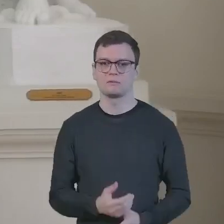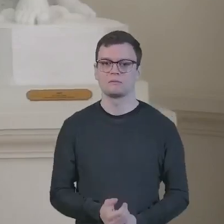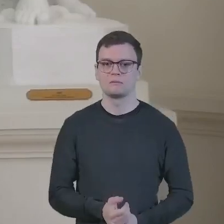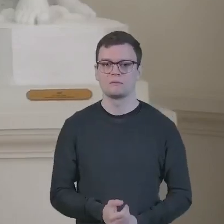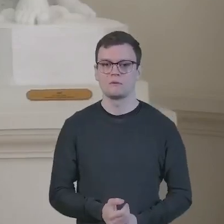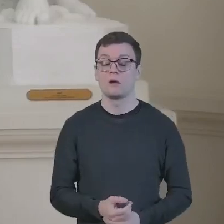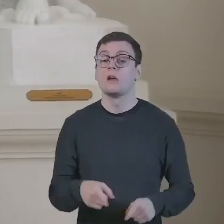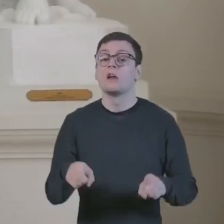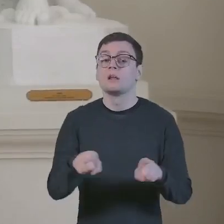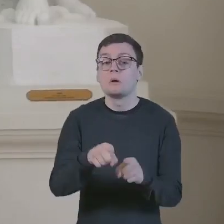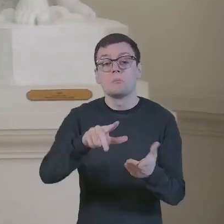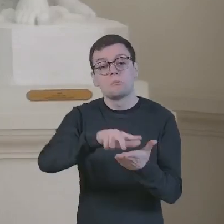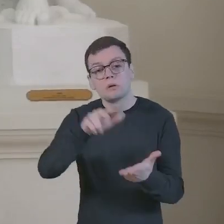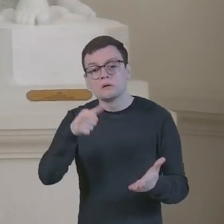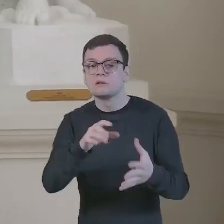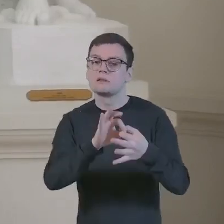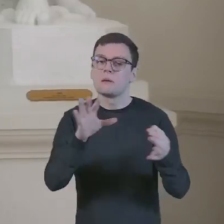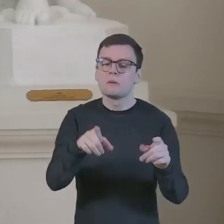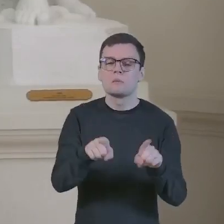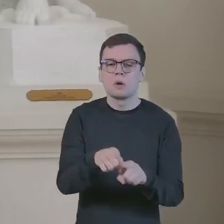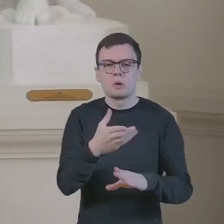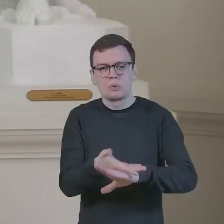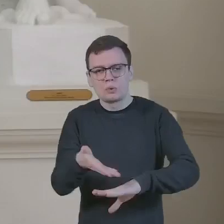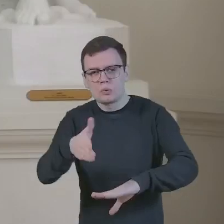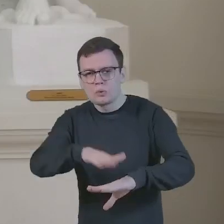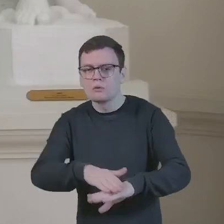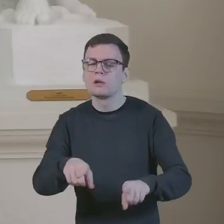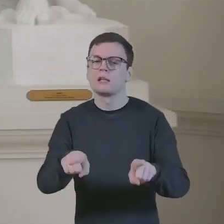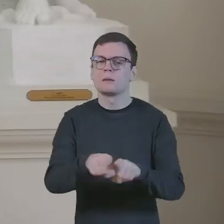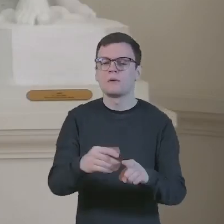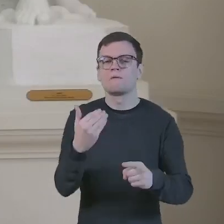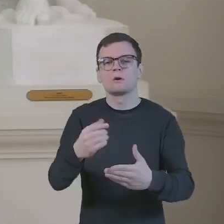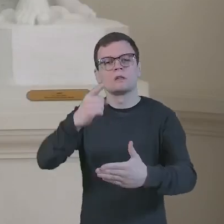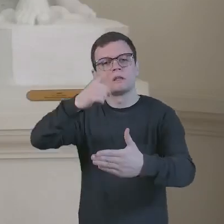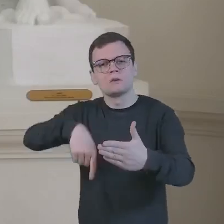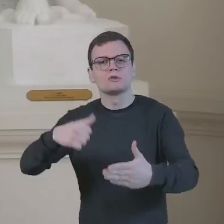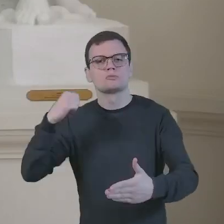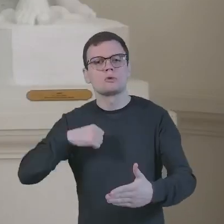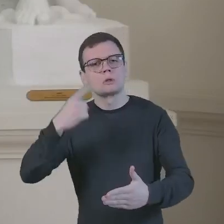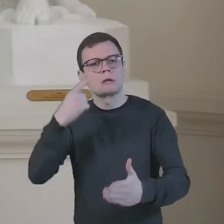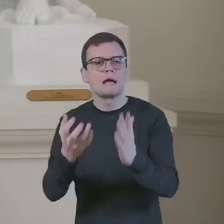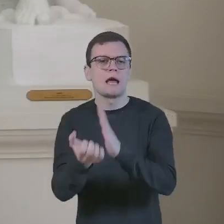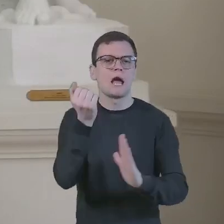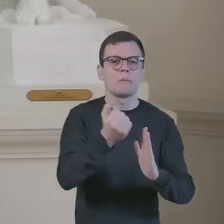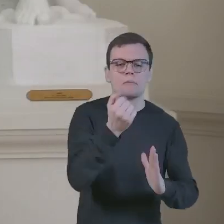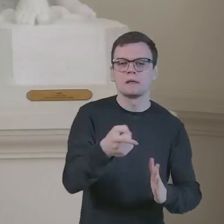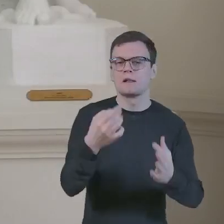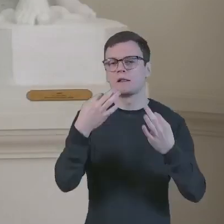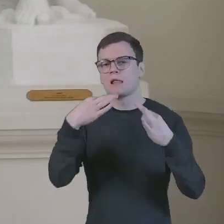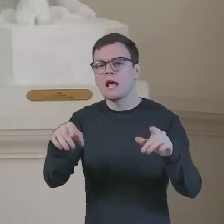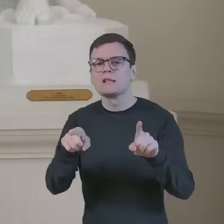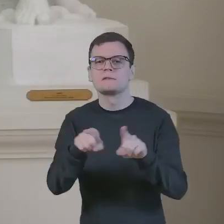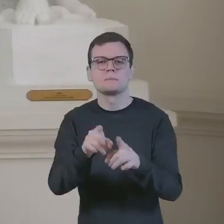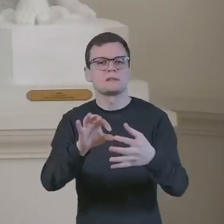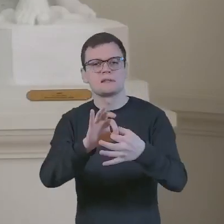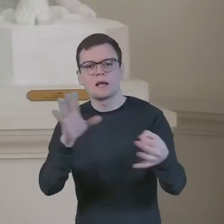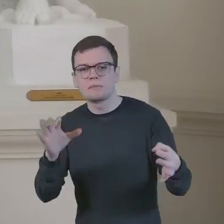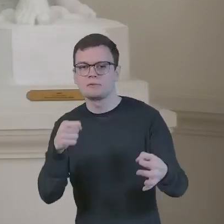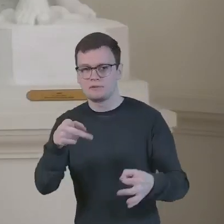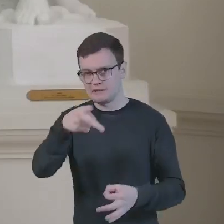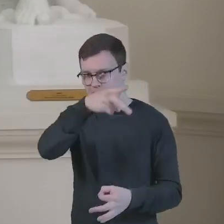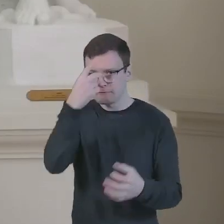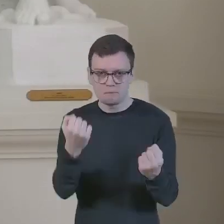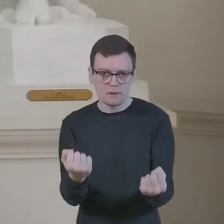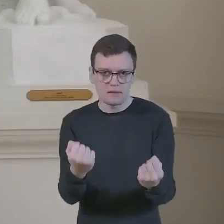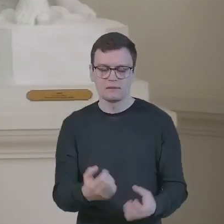also recognized the struggle and the will of the people of Kosovo for freedom and independence. Lithuania is an embodiment